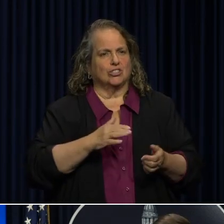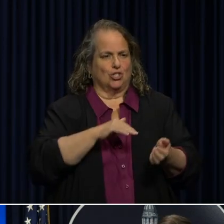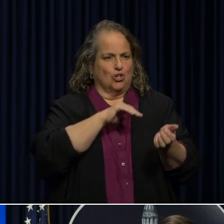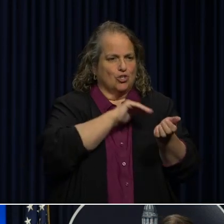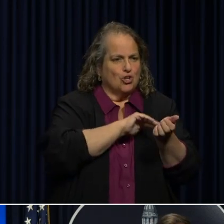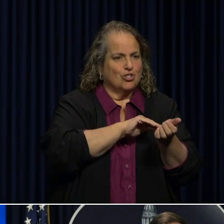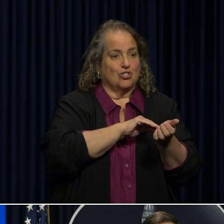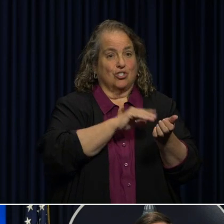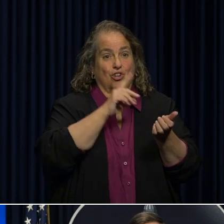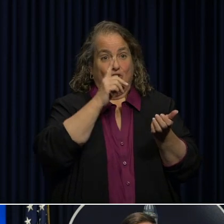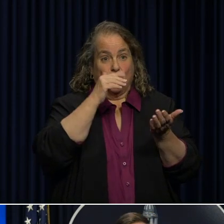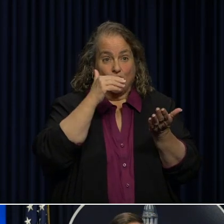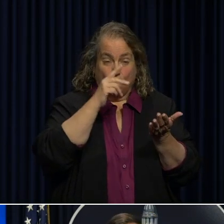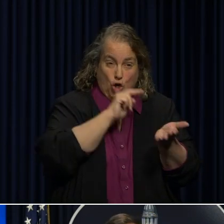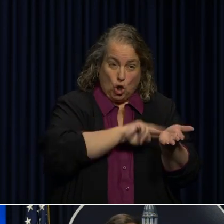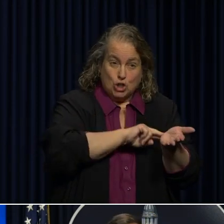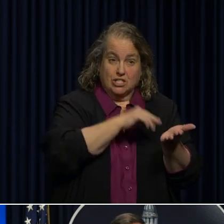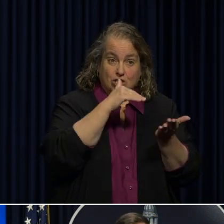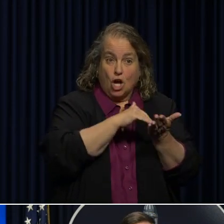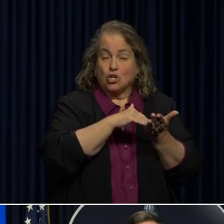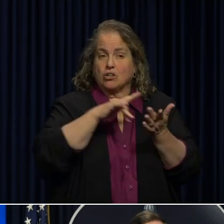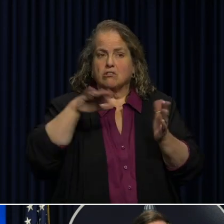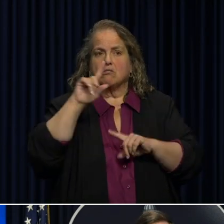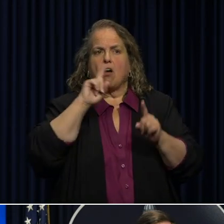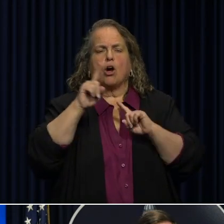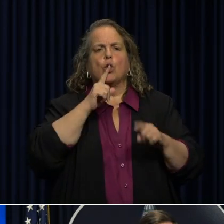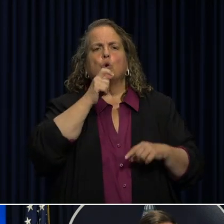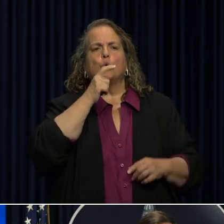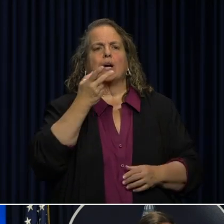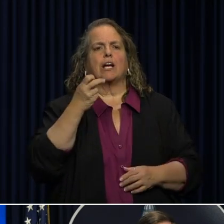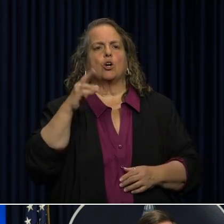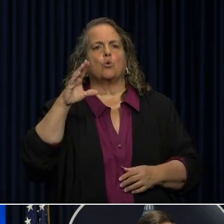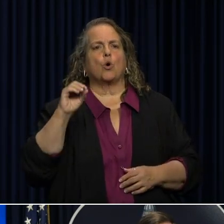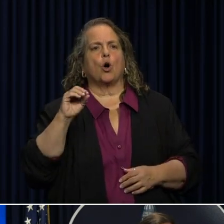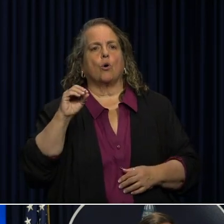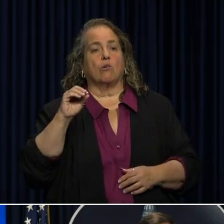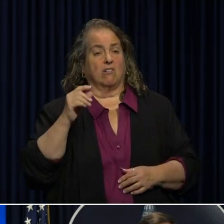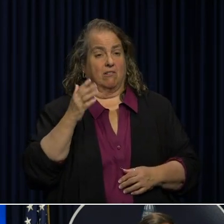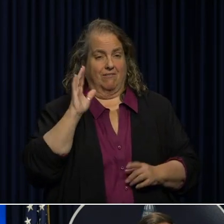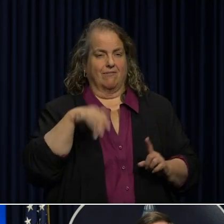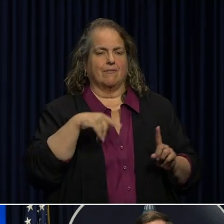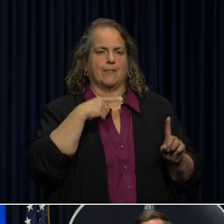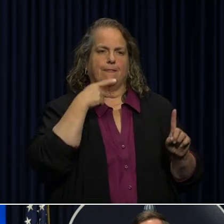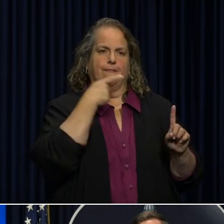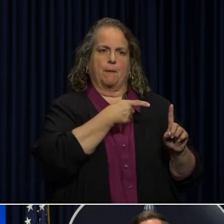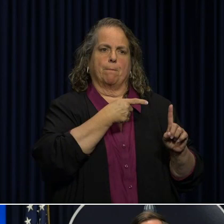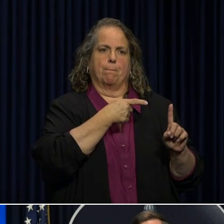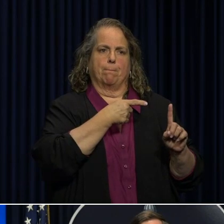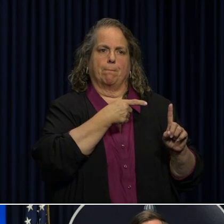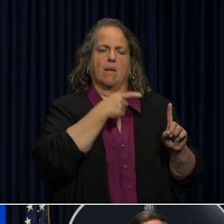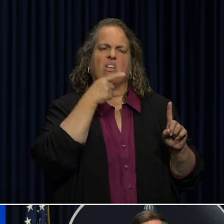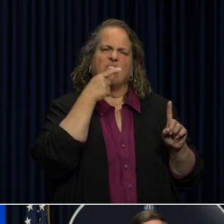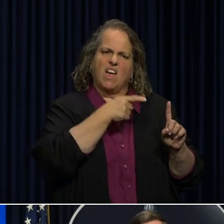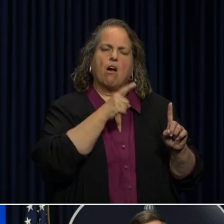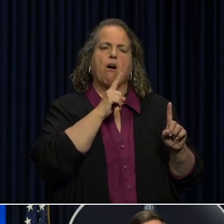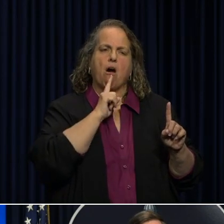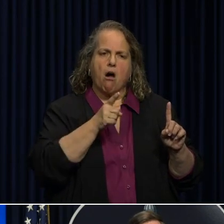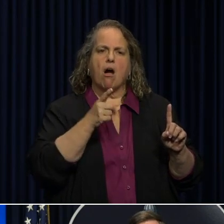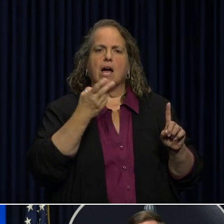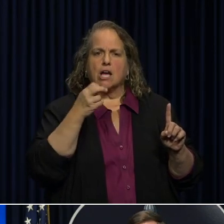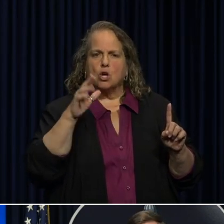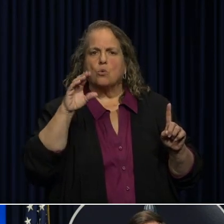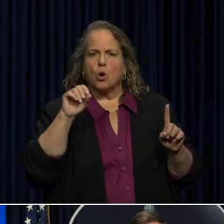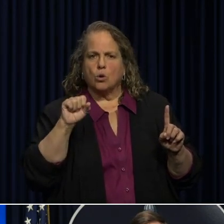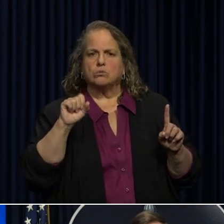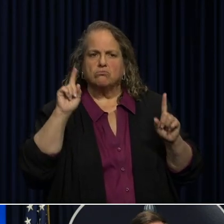we talk about how they're a hero in these times. They have been heroes all along. Maybe now we just appreciate what so